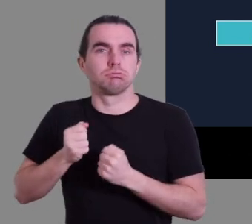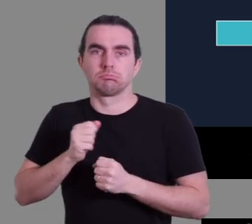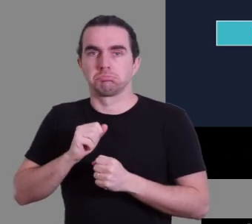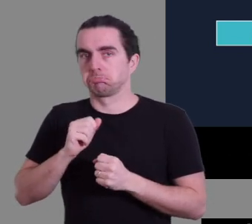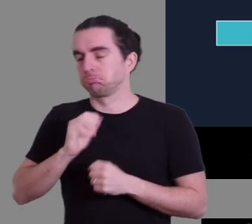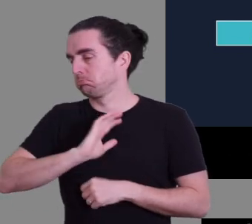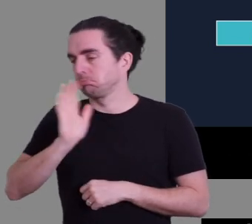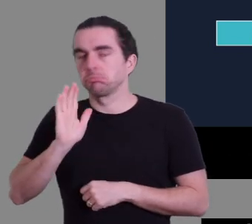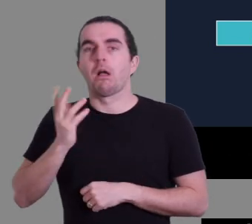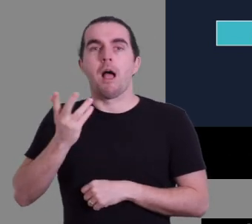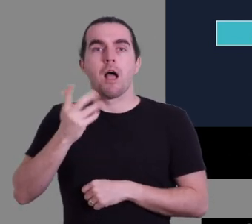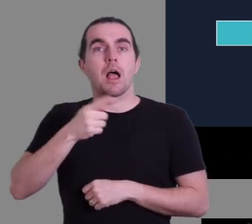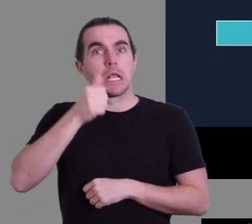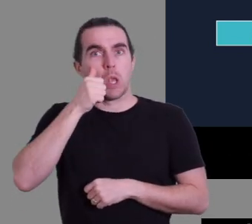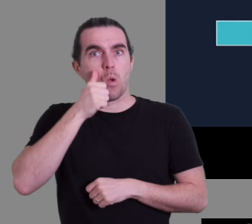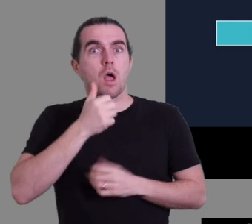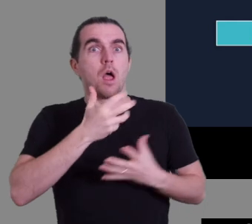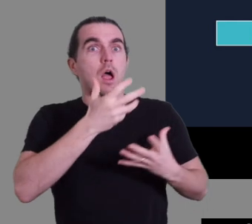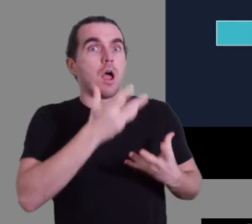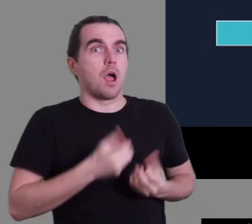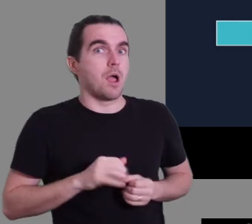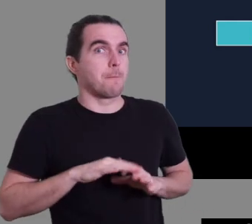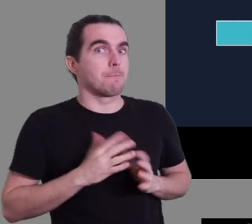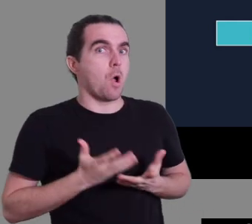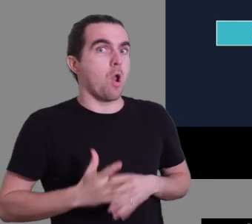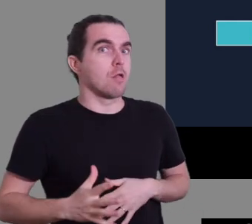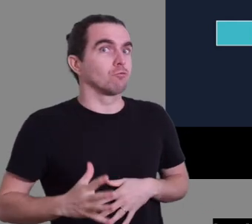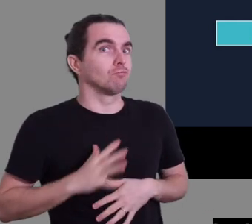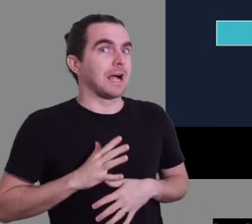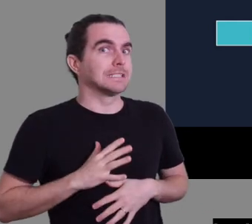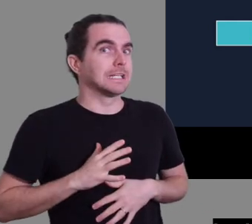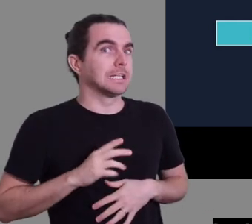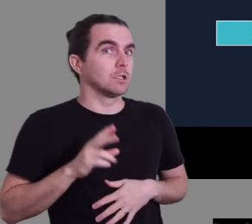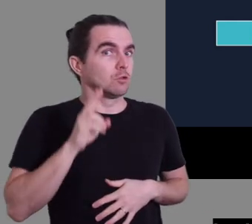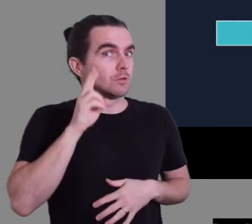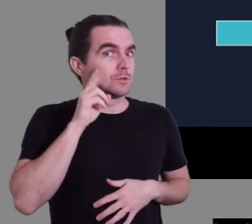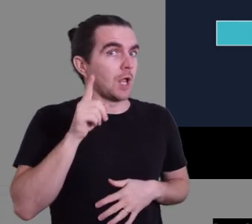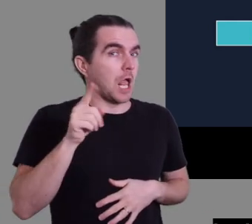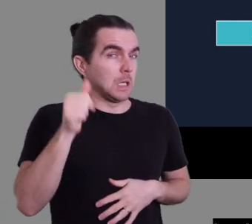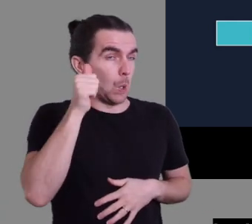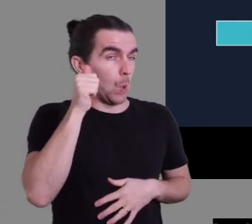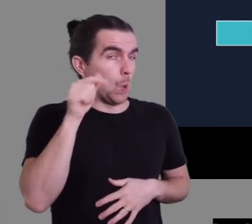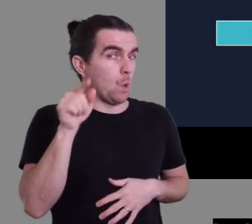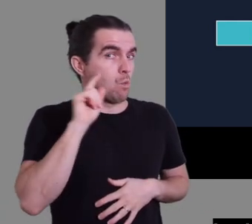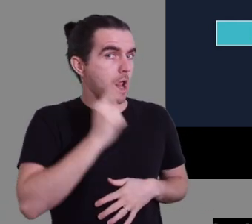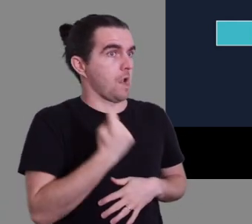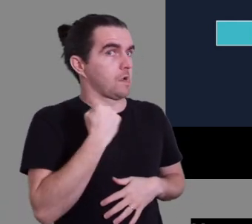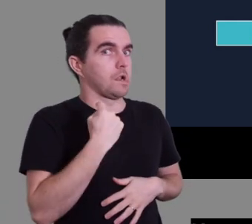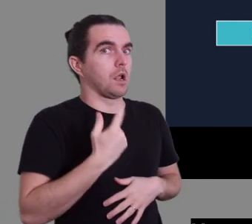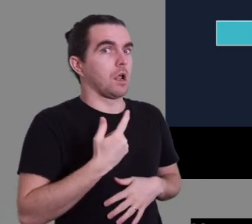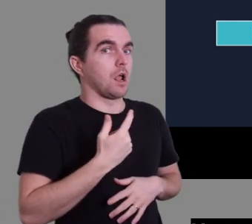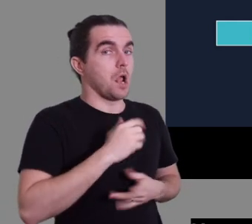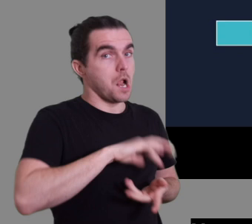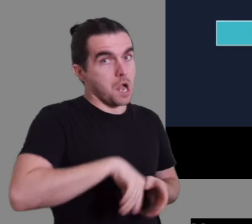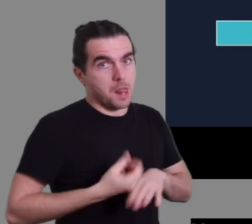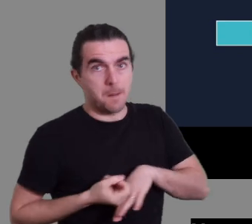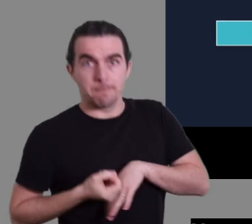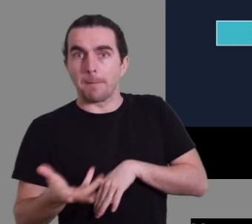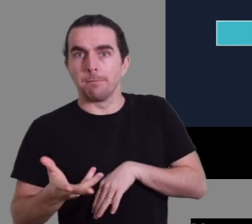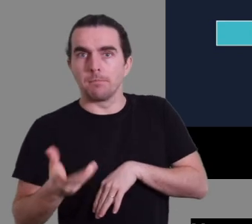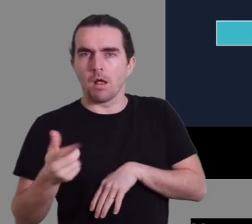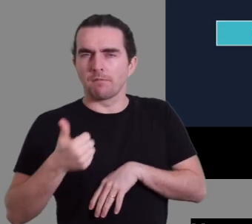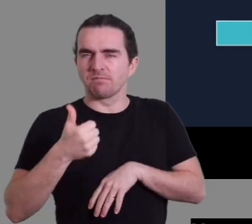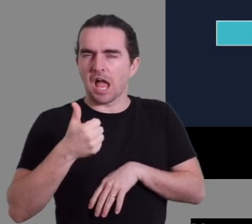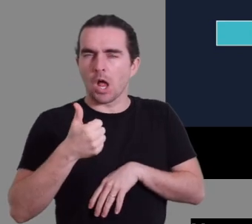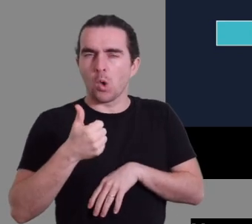time, Fletcher knew as soon as he got that ball, he knew Ruud was on his way behind. And he was a brilliant one at